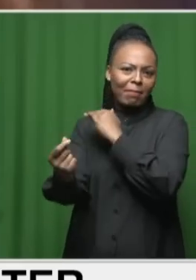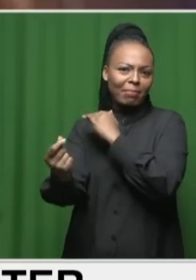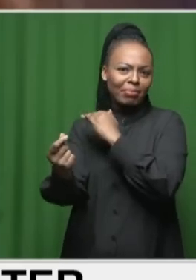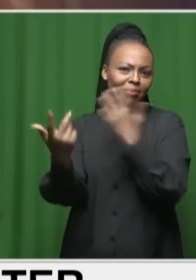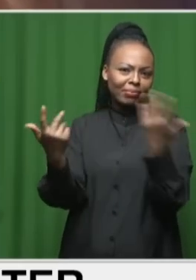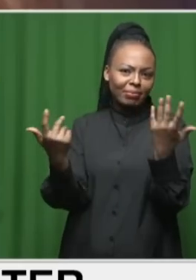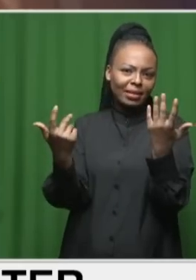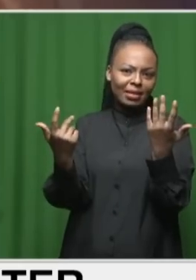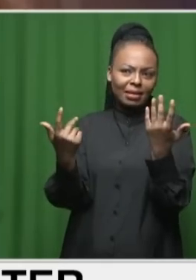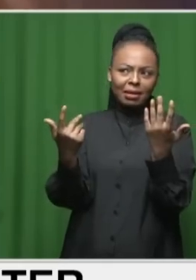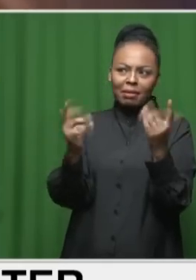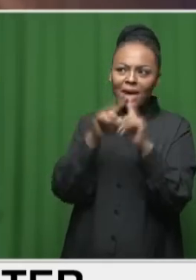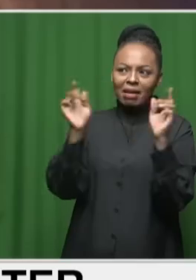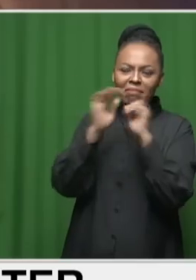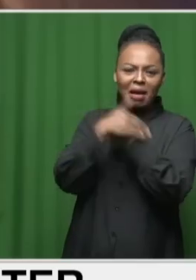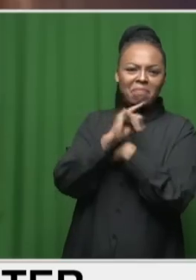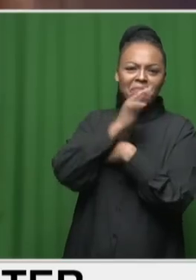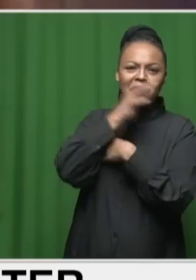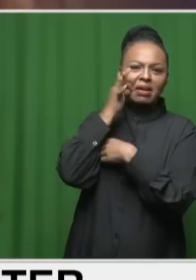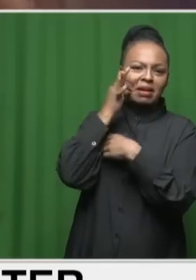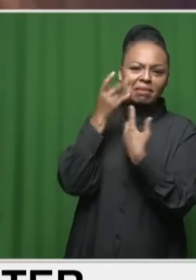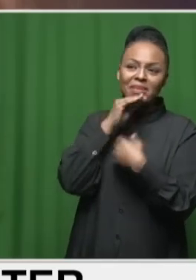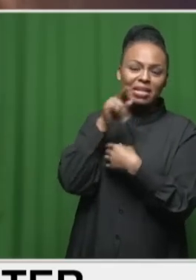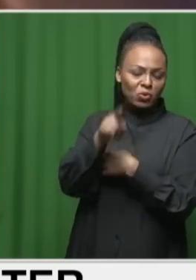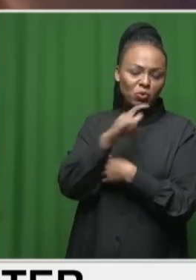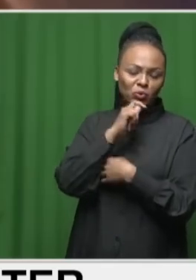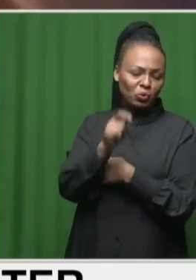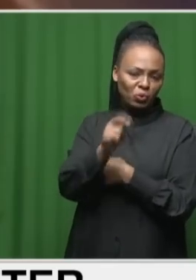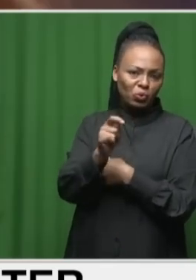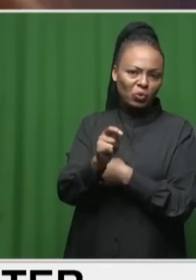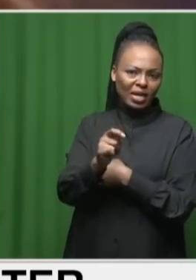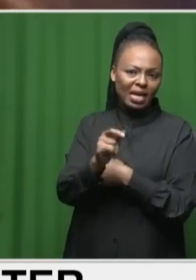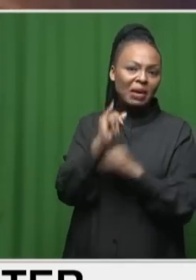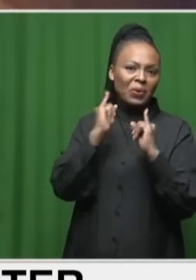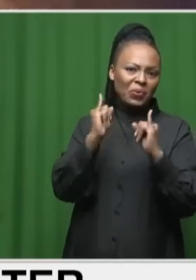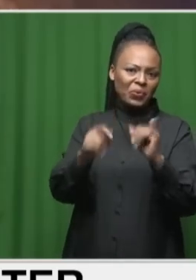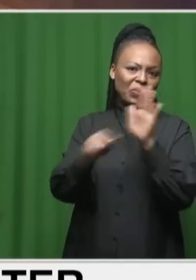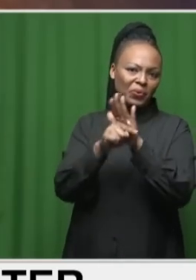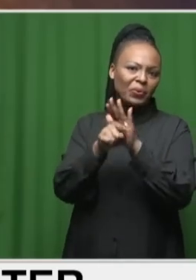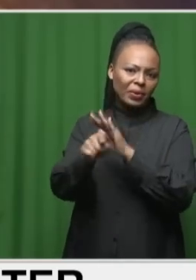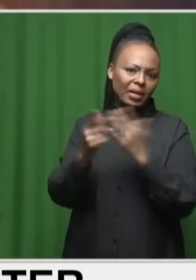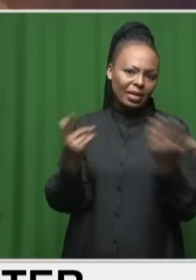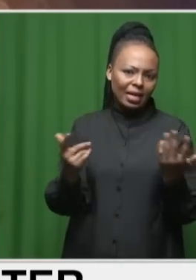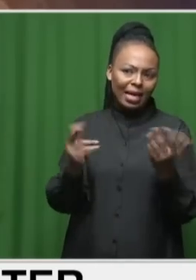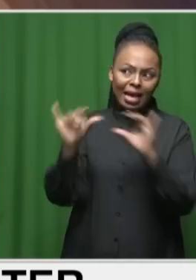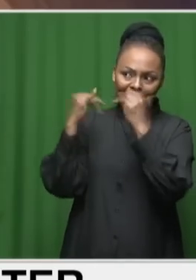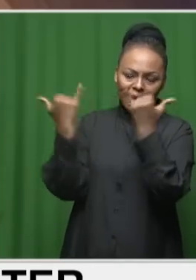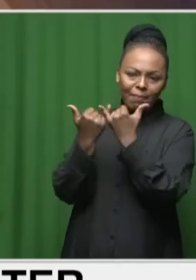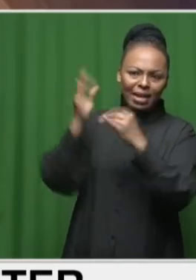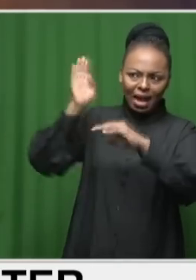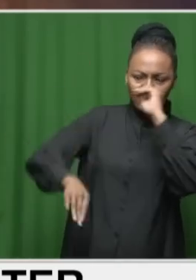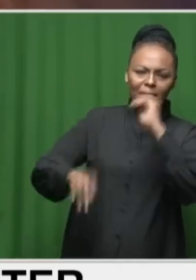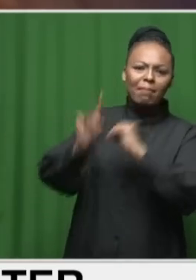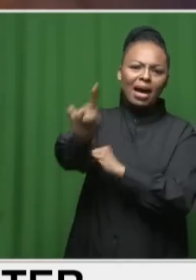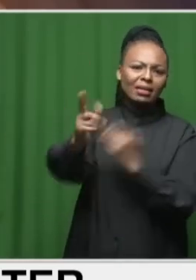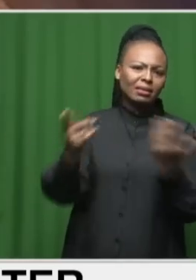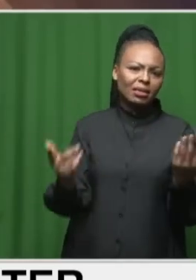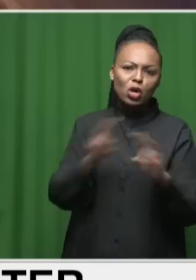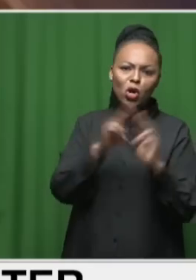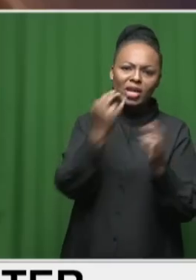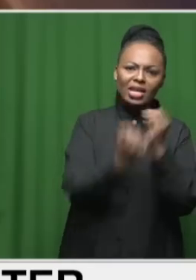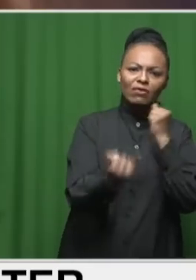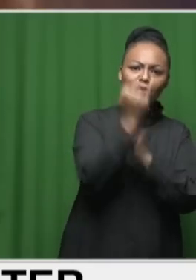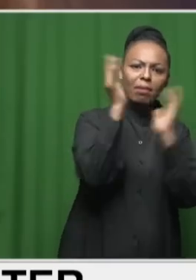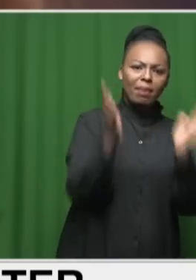a deeper disease, you know. And I think the entire company needs to be held accountable, not just